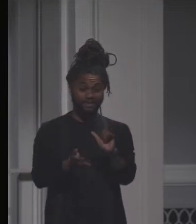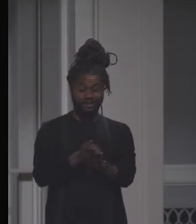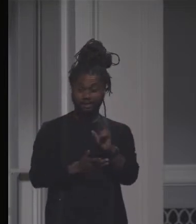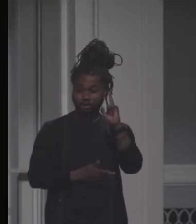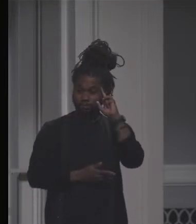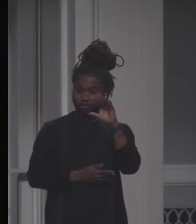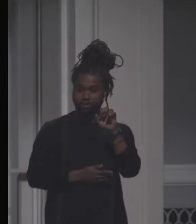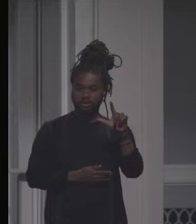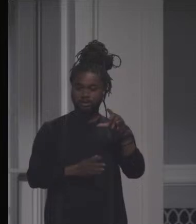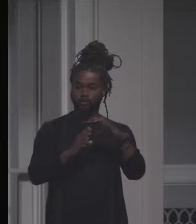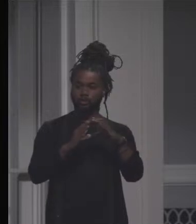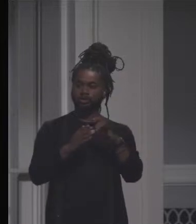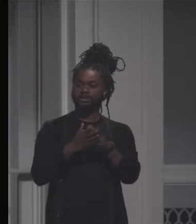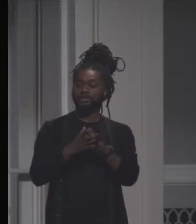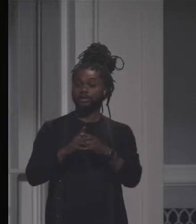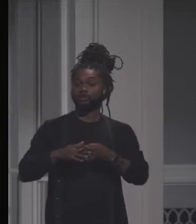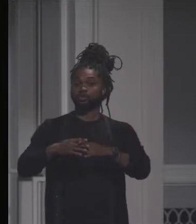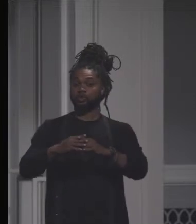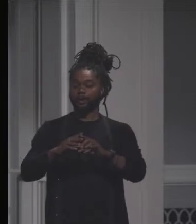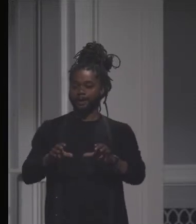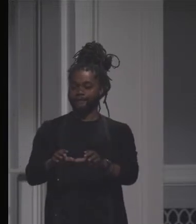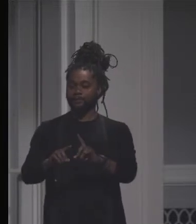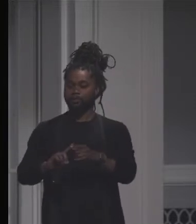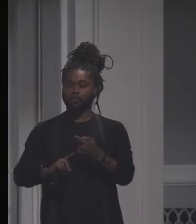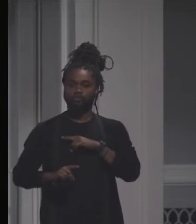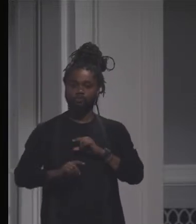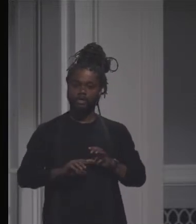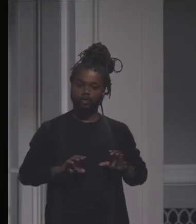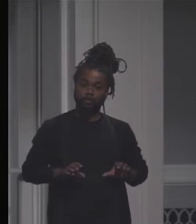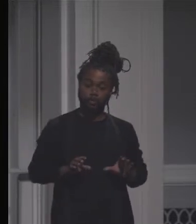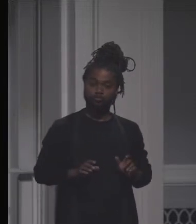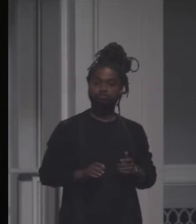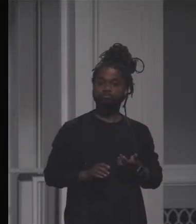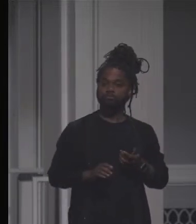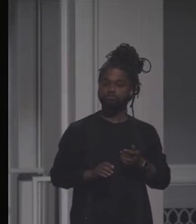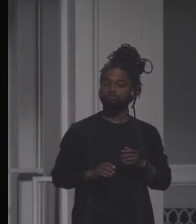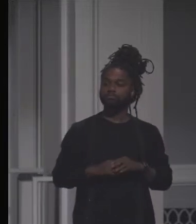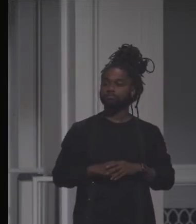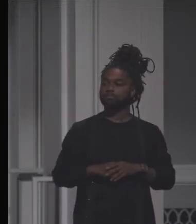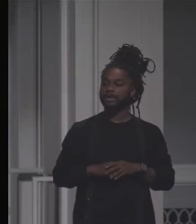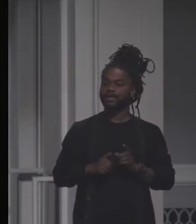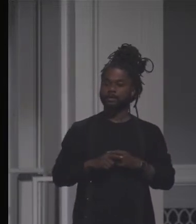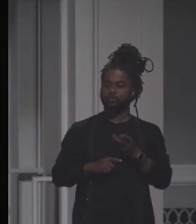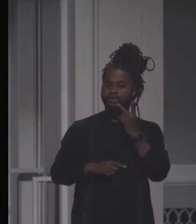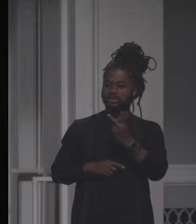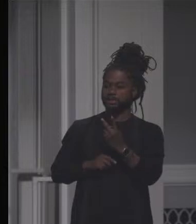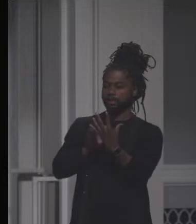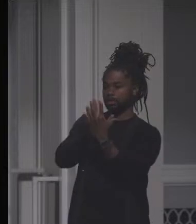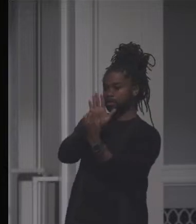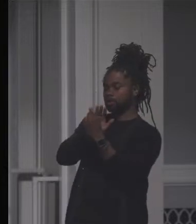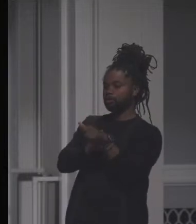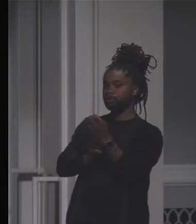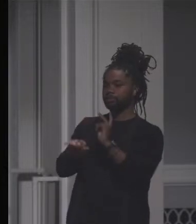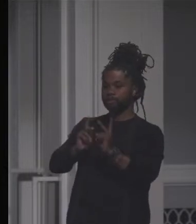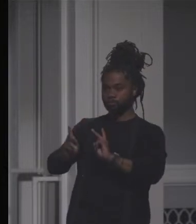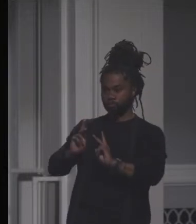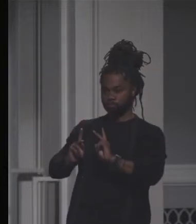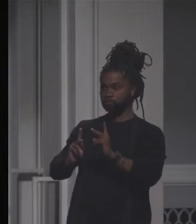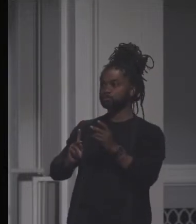cells activated both when we perform actions and then when we see others perform those actions.